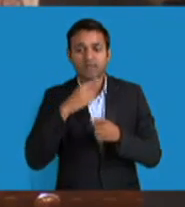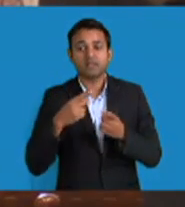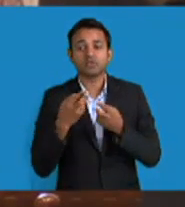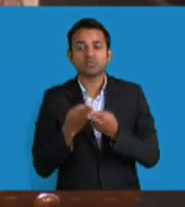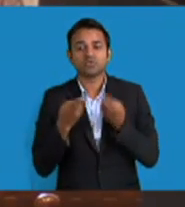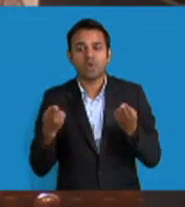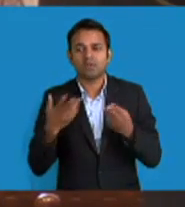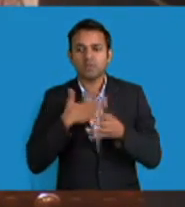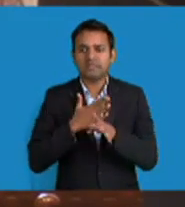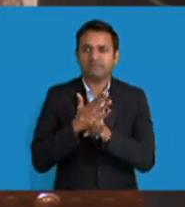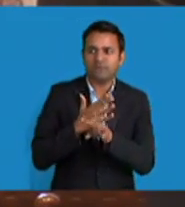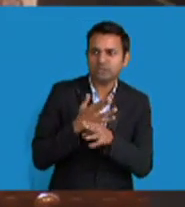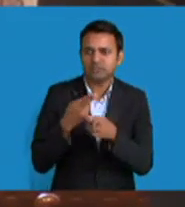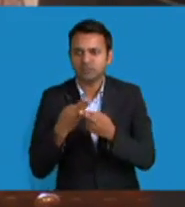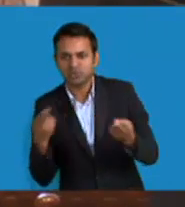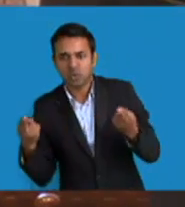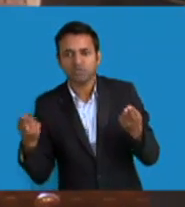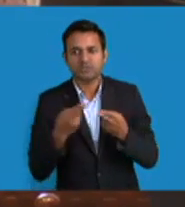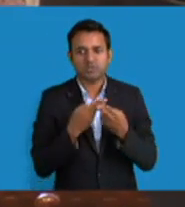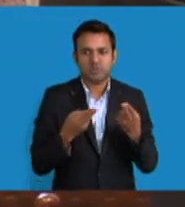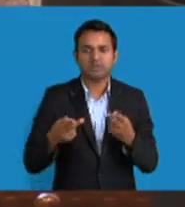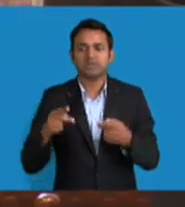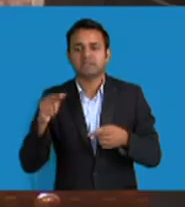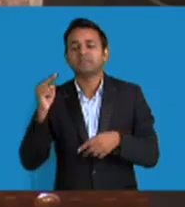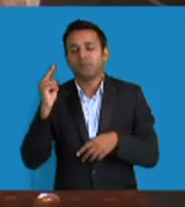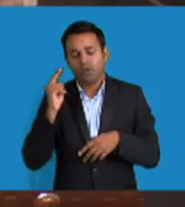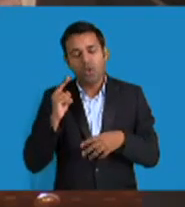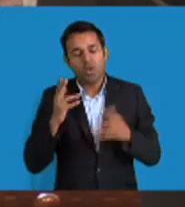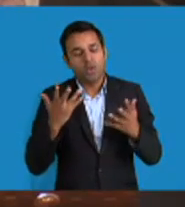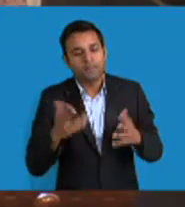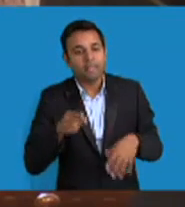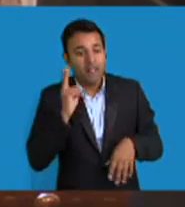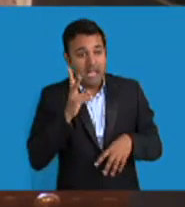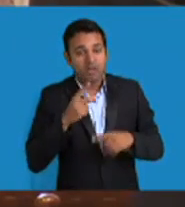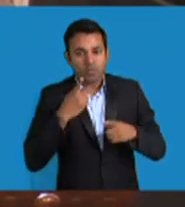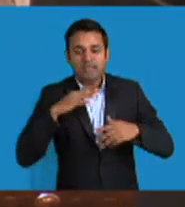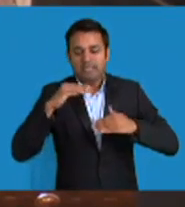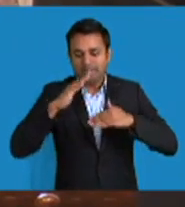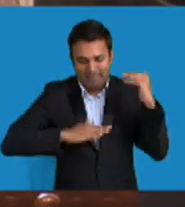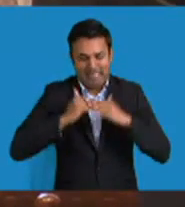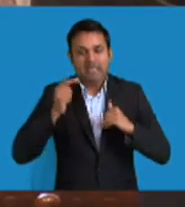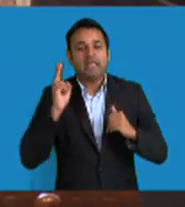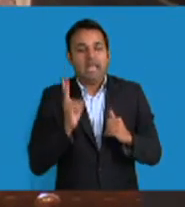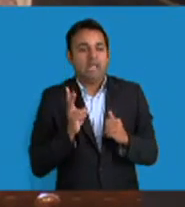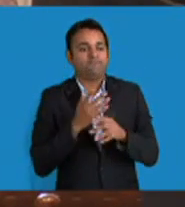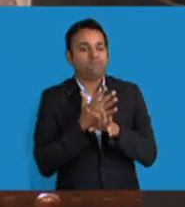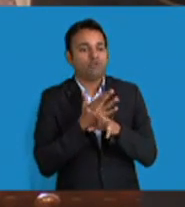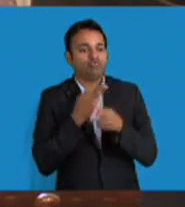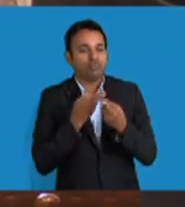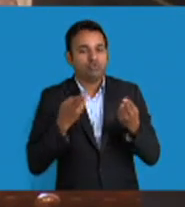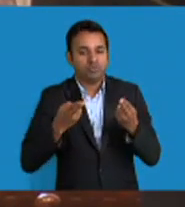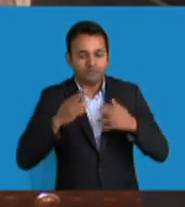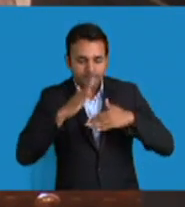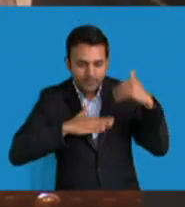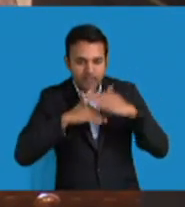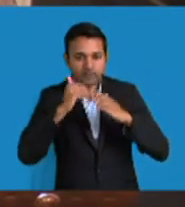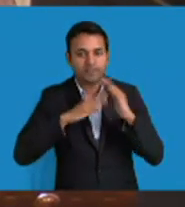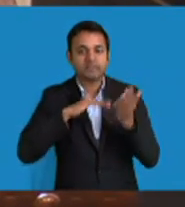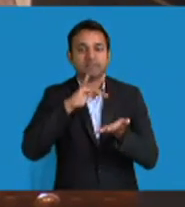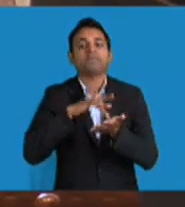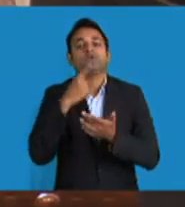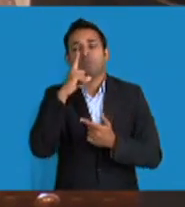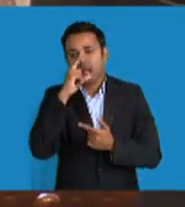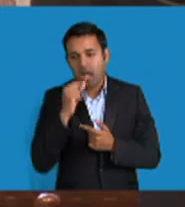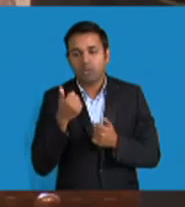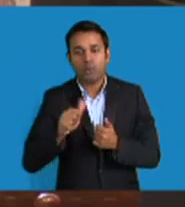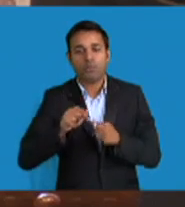fish resources needs to be built up, the resilience of the habitats, and the Ministry has made progress in